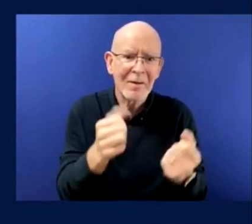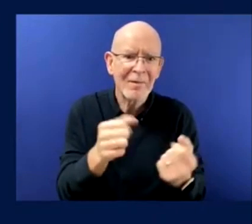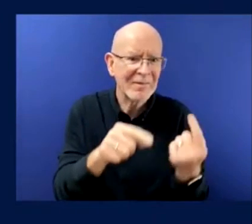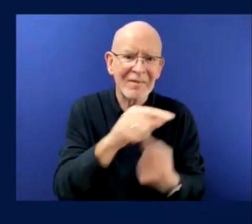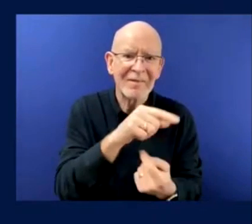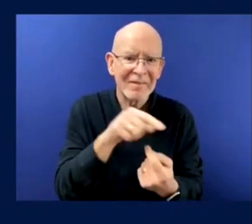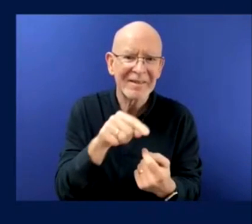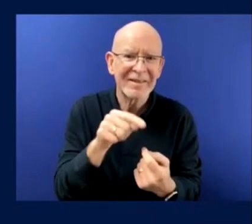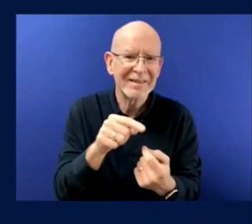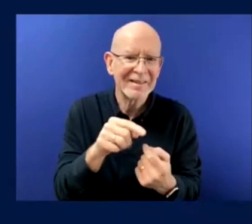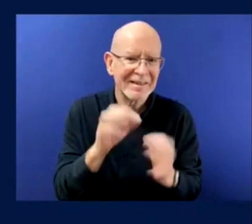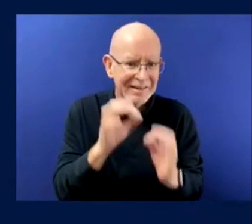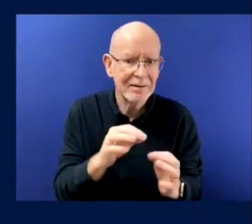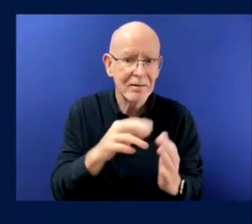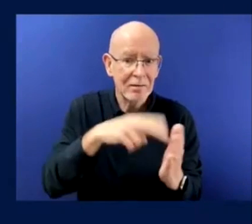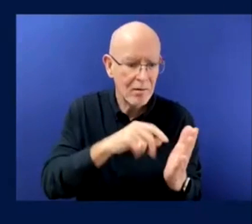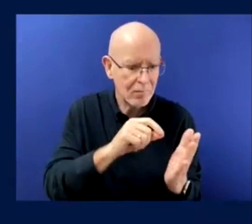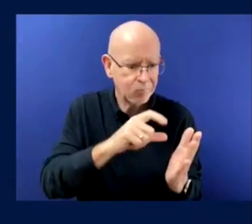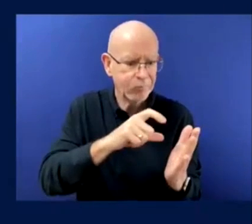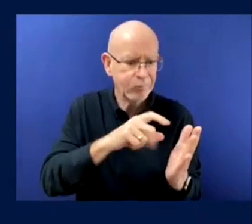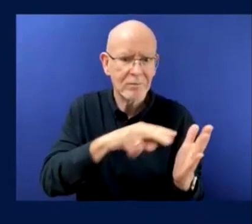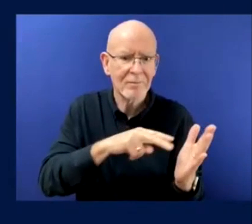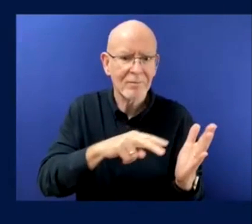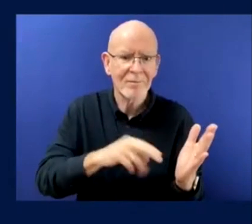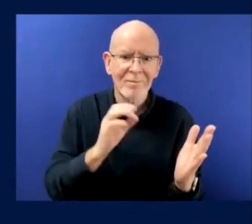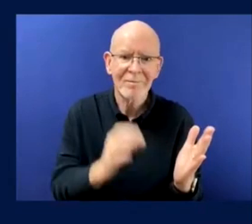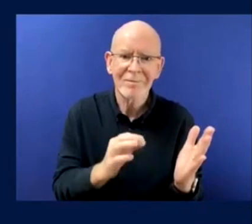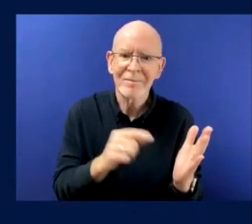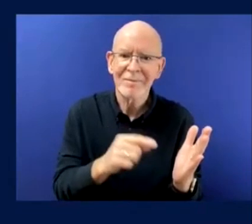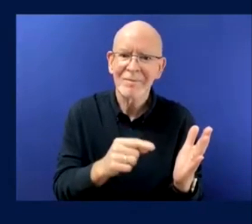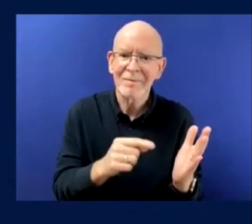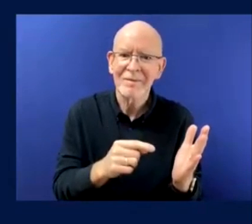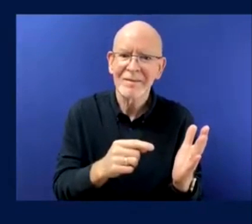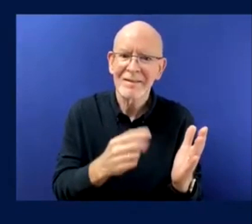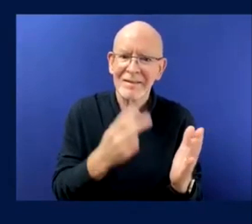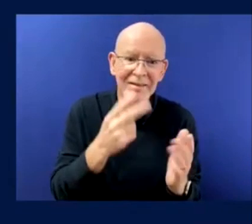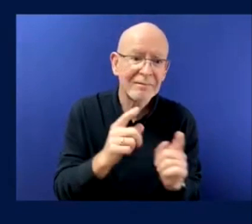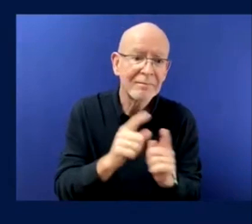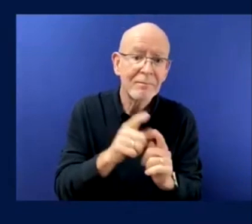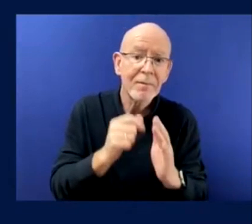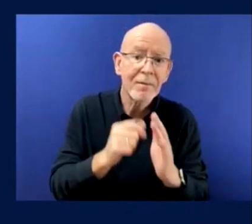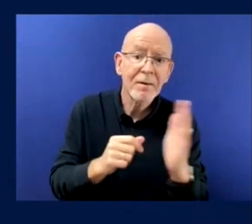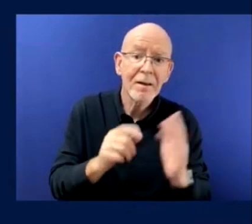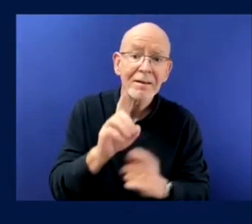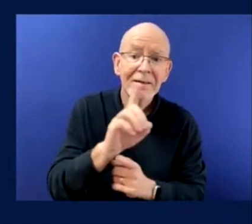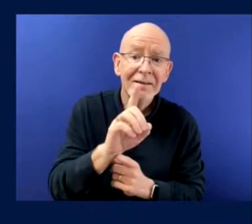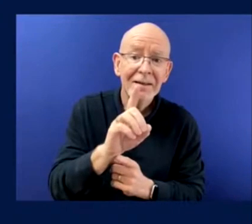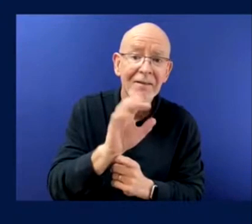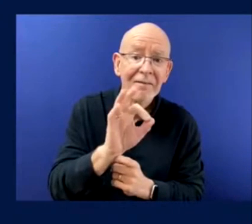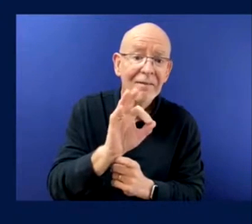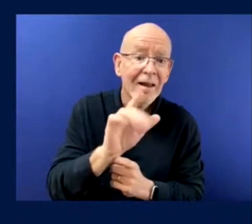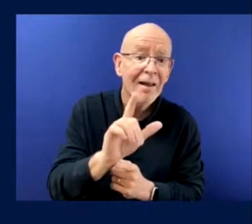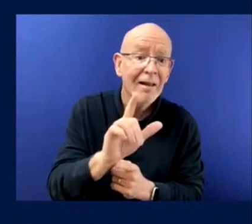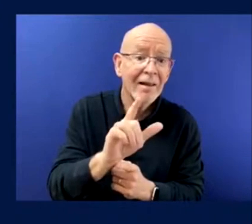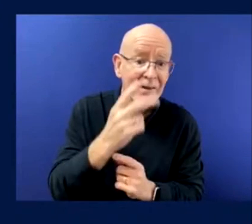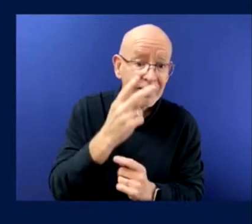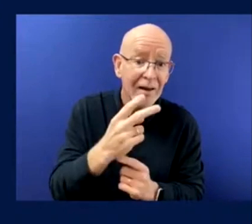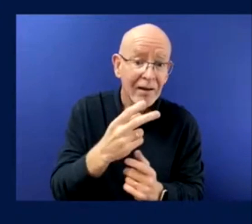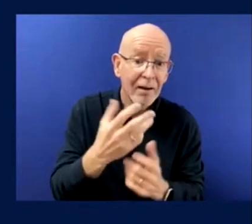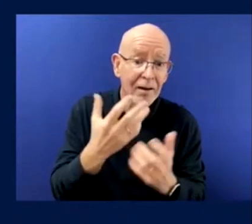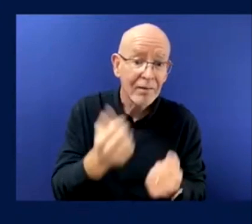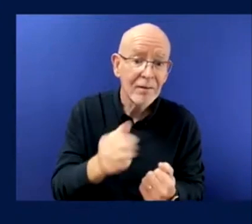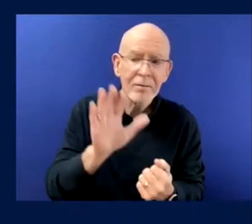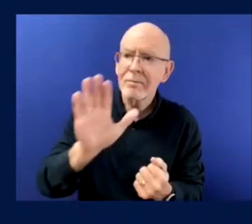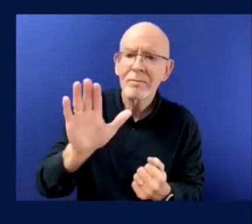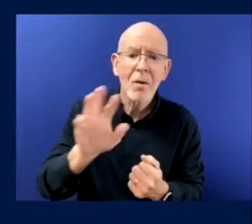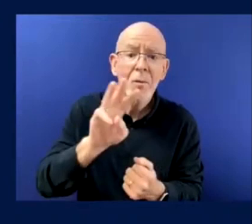We're now going to hear from Fakra, who is an Irish football fan who has OCD. He's a